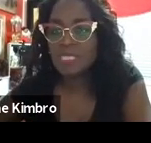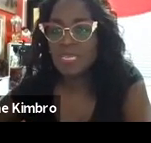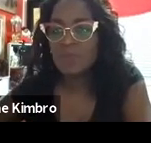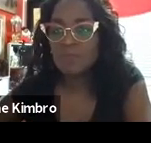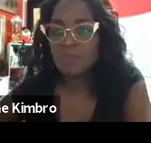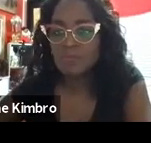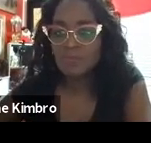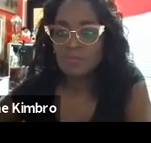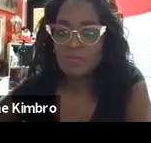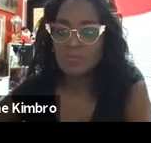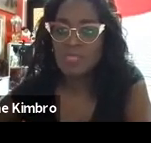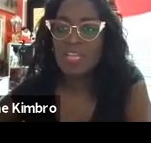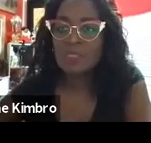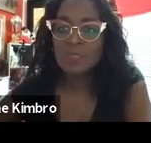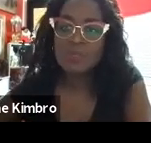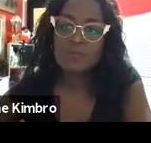Name.